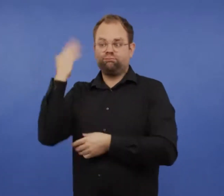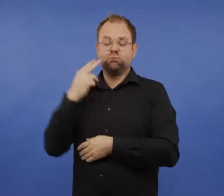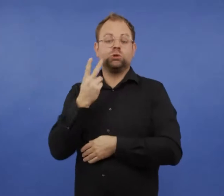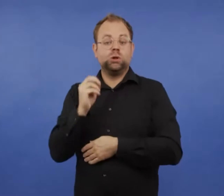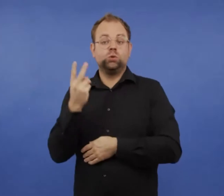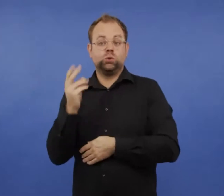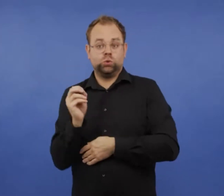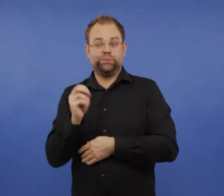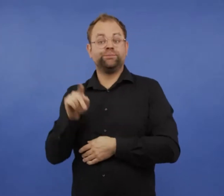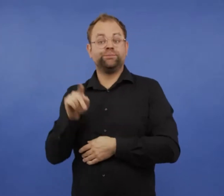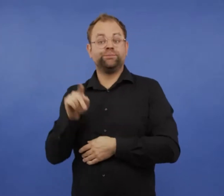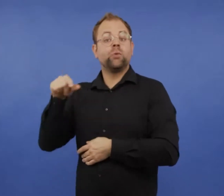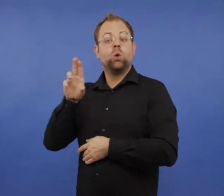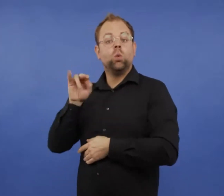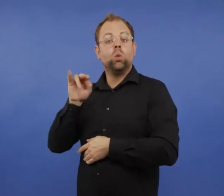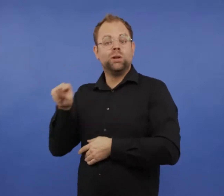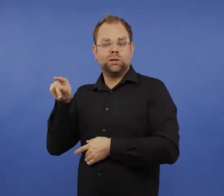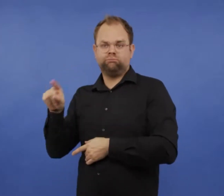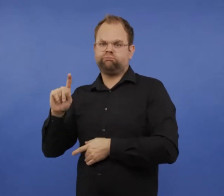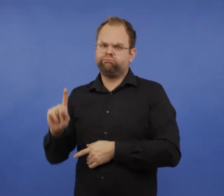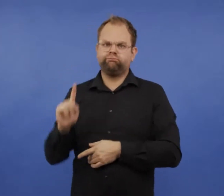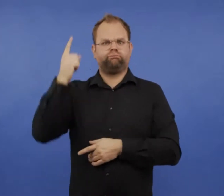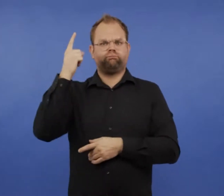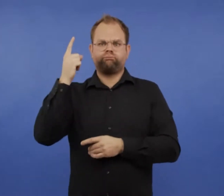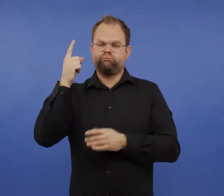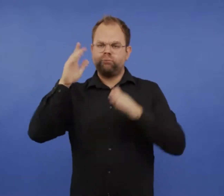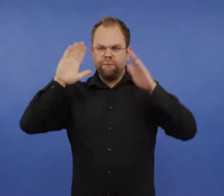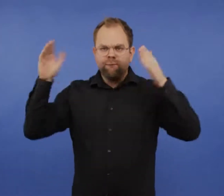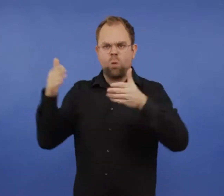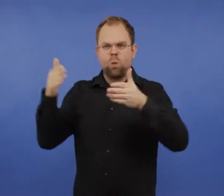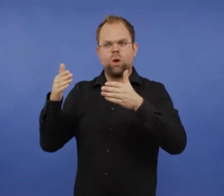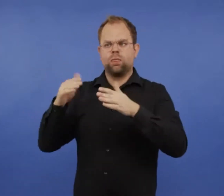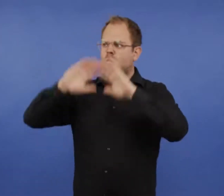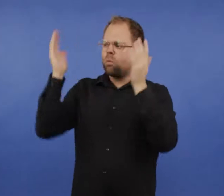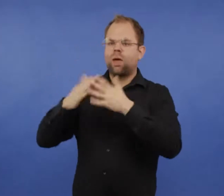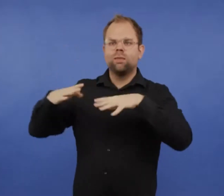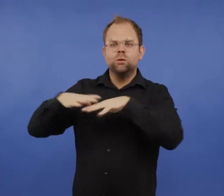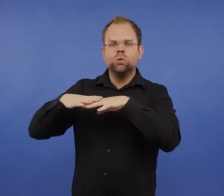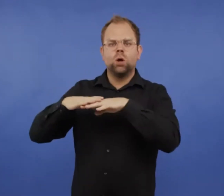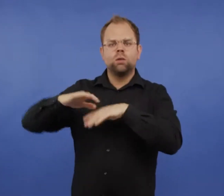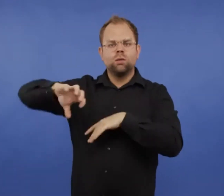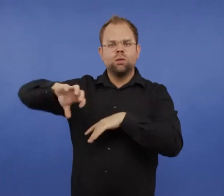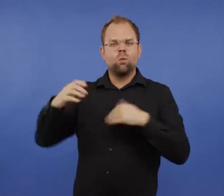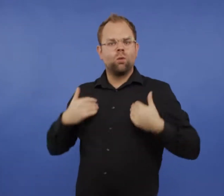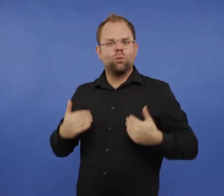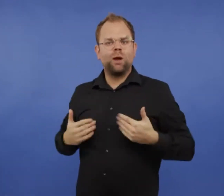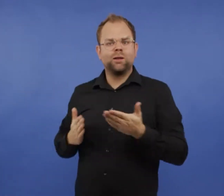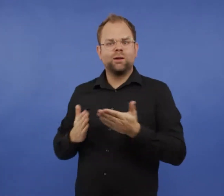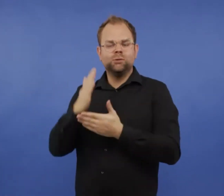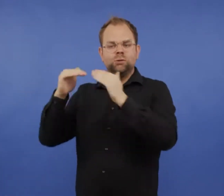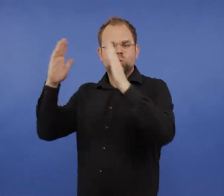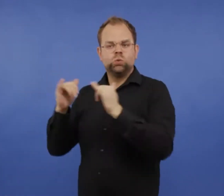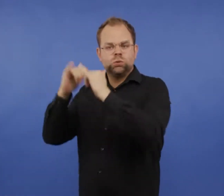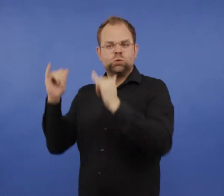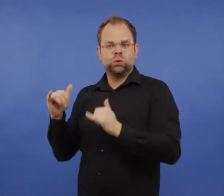personhood and new technology, intersectionality between age and disability, extreme poverty and disability, and the